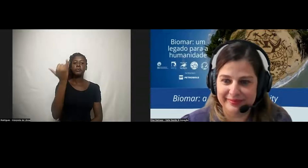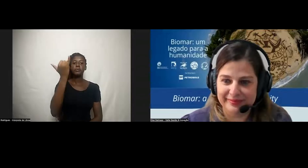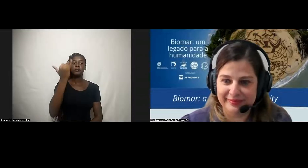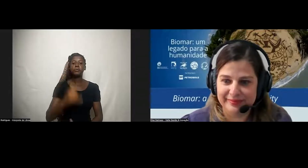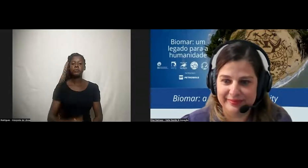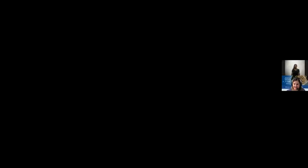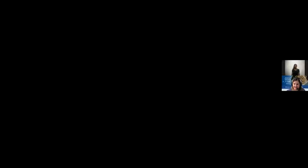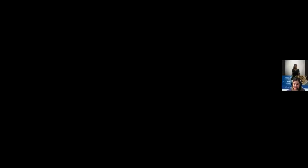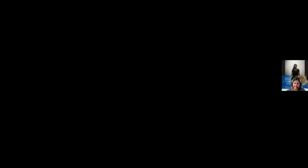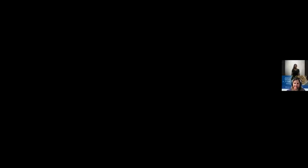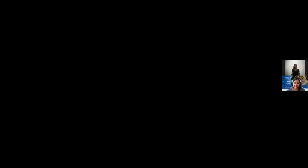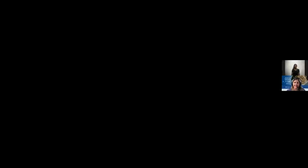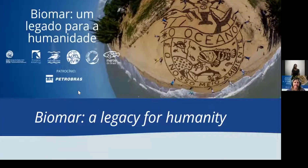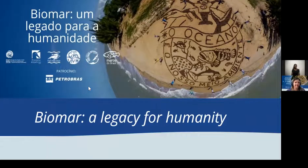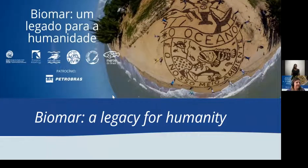can work properly.